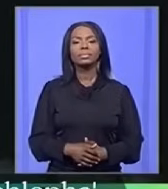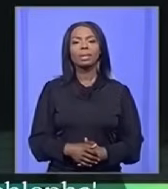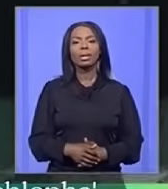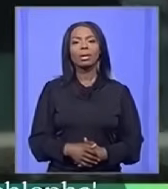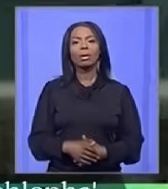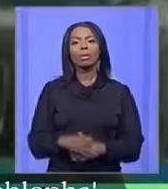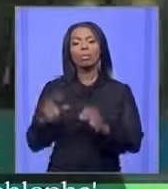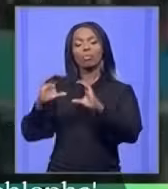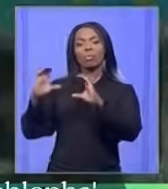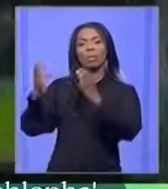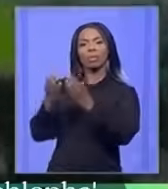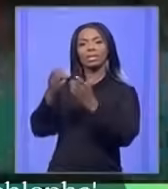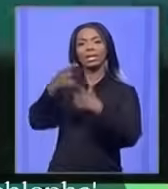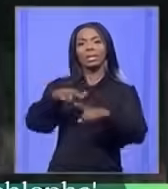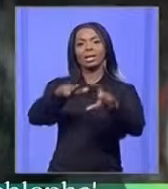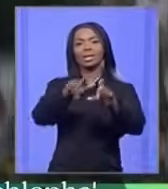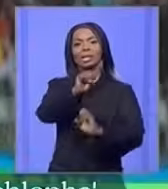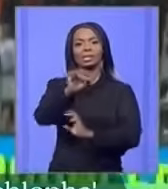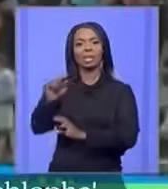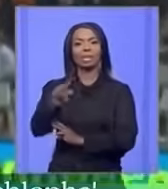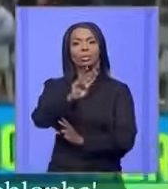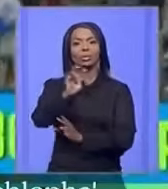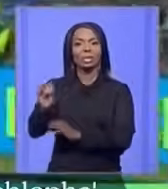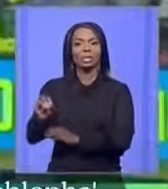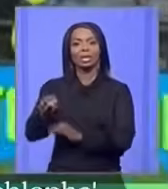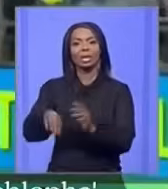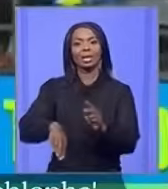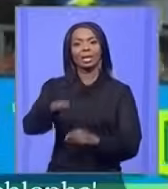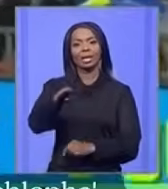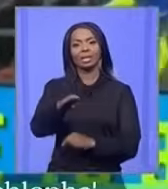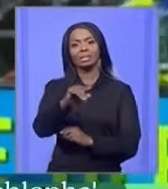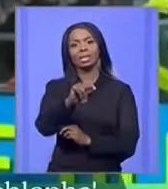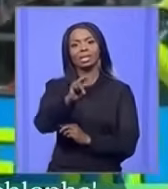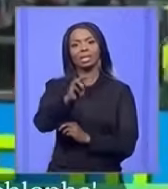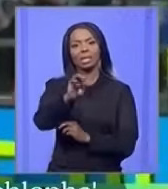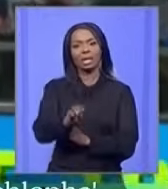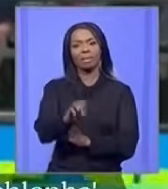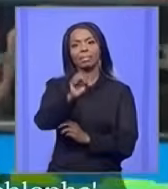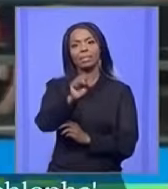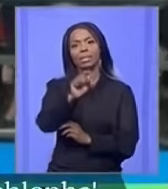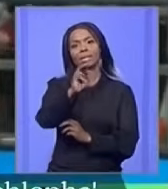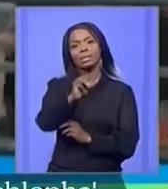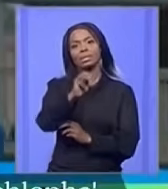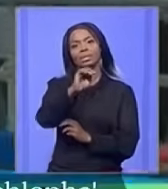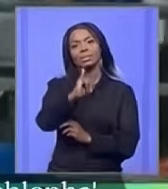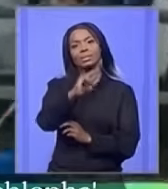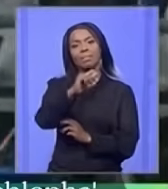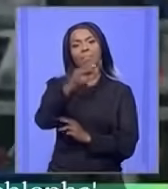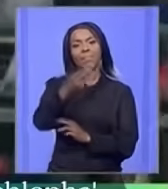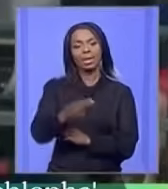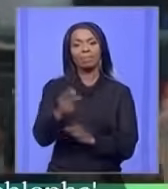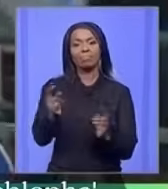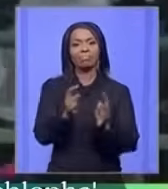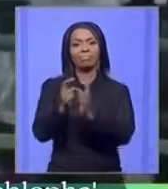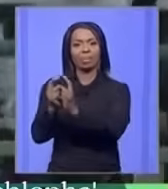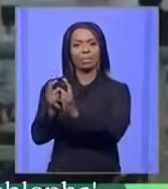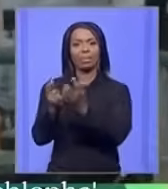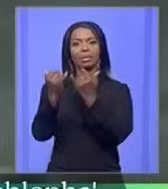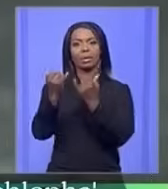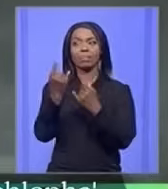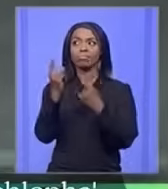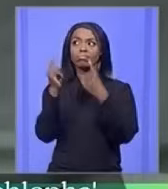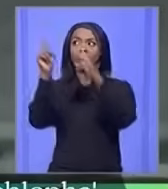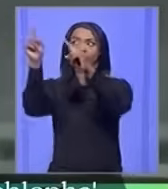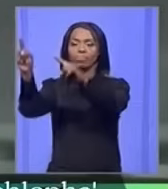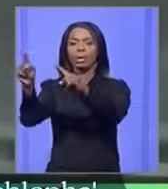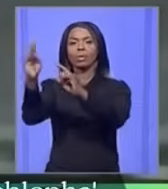Mokomishenare wa ligi ya SA20 Cricket Graham Smith o eme ka la gore thulano ya matšatši a leeto la go leba New